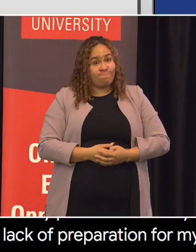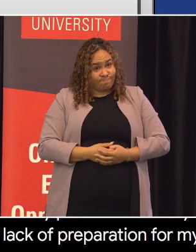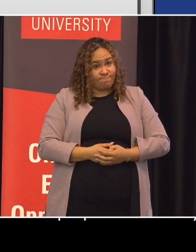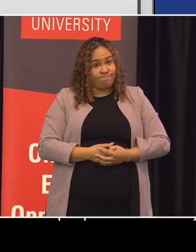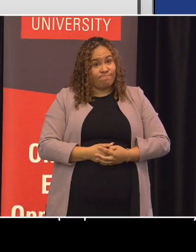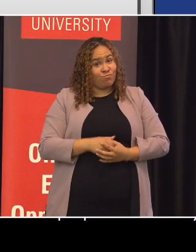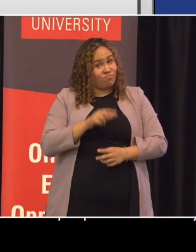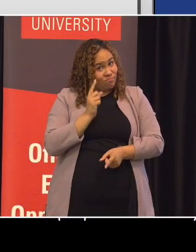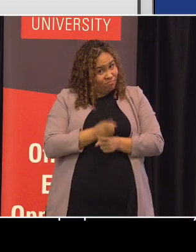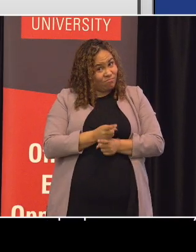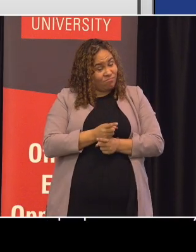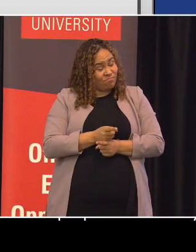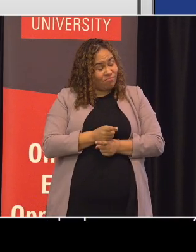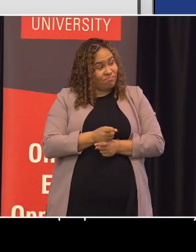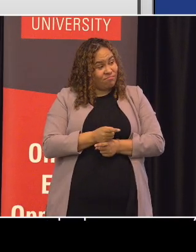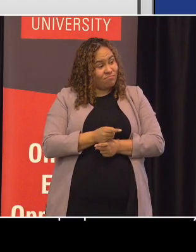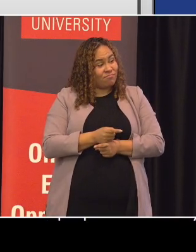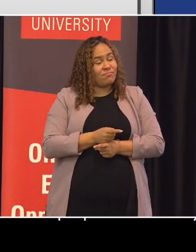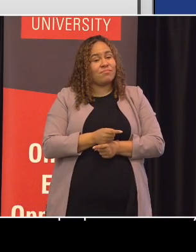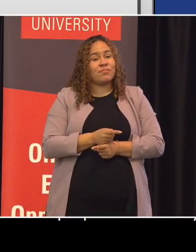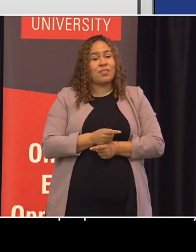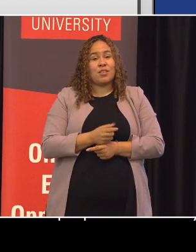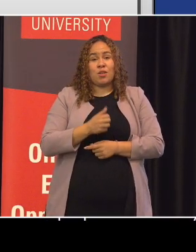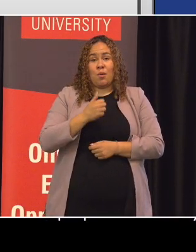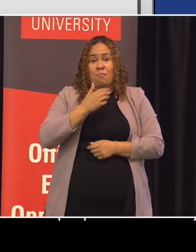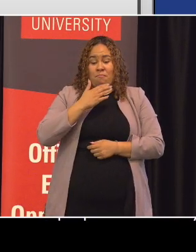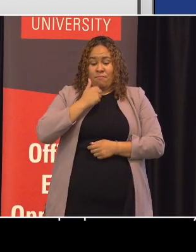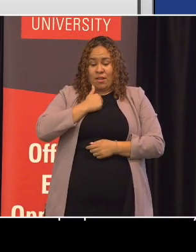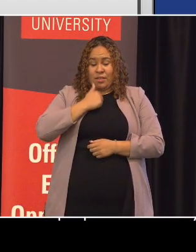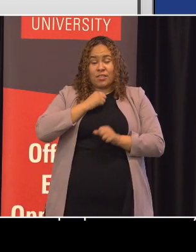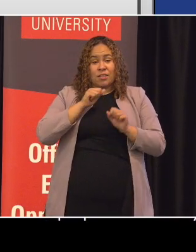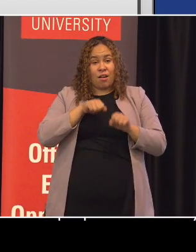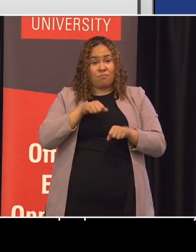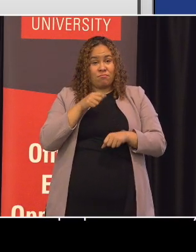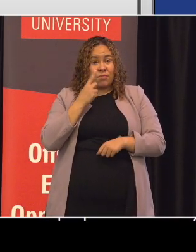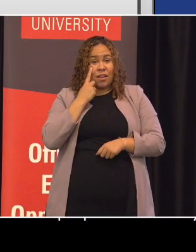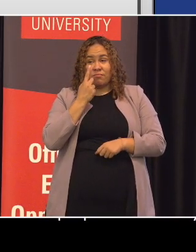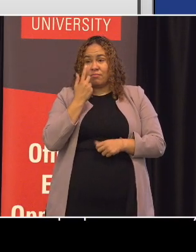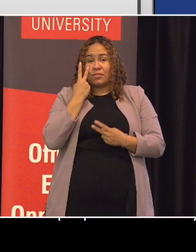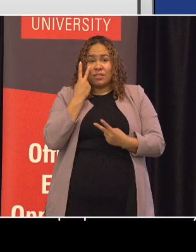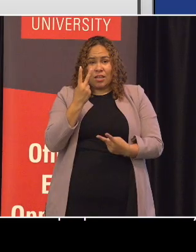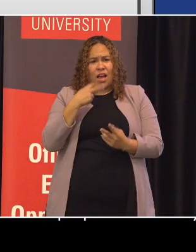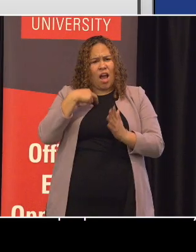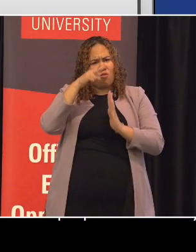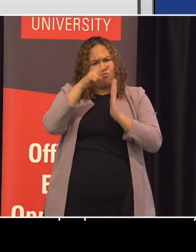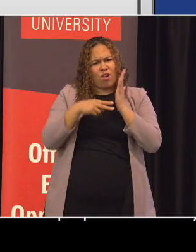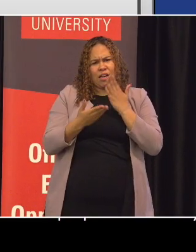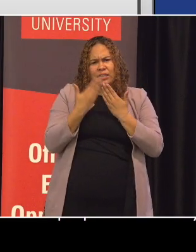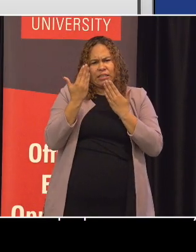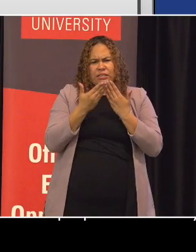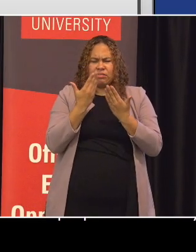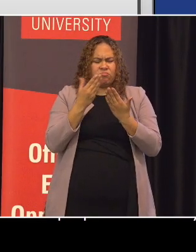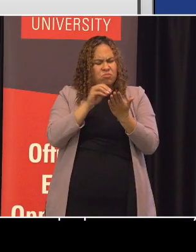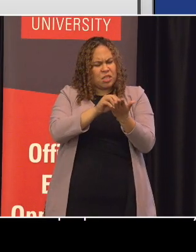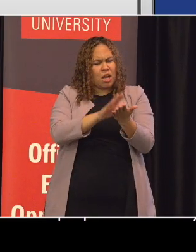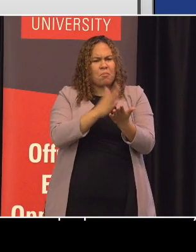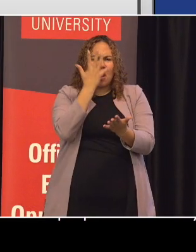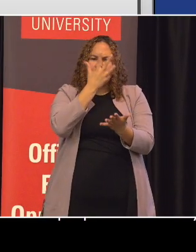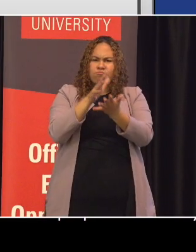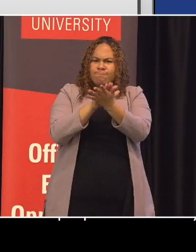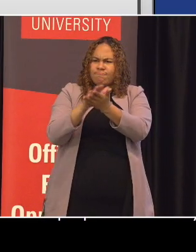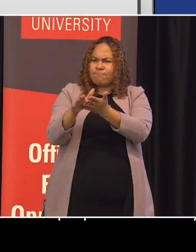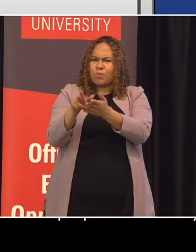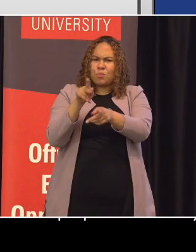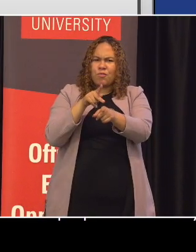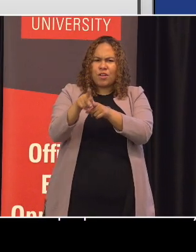Right? As a sighted person, I read that very easily. That document looked neat, professional, and when I read it,